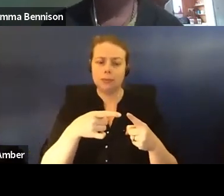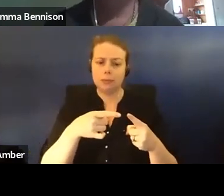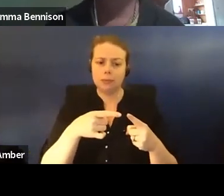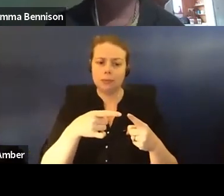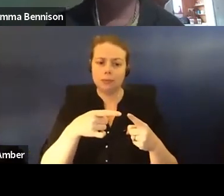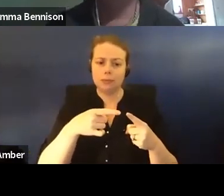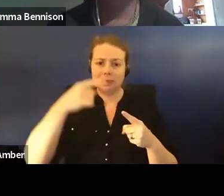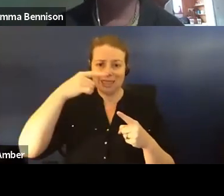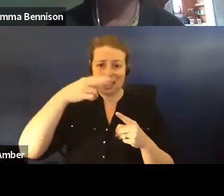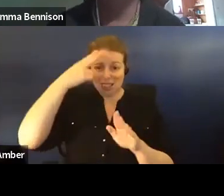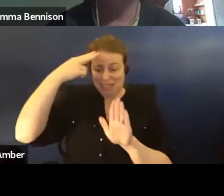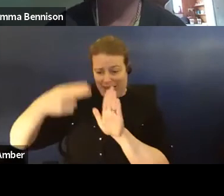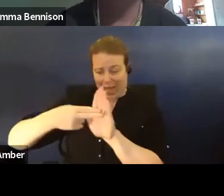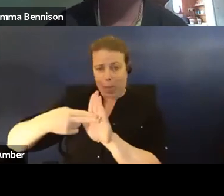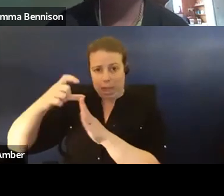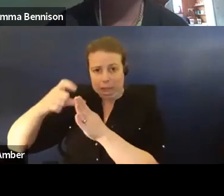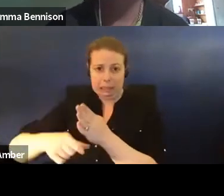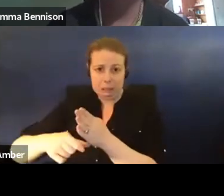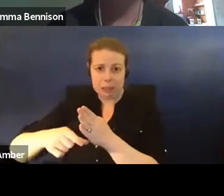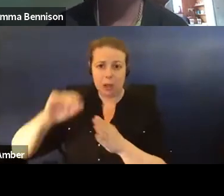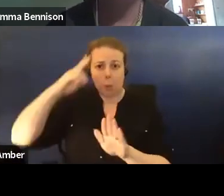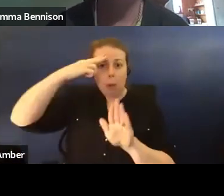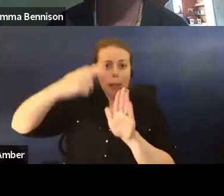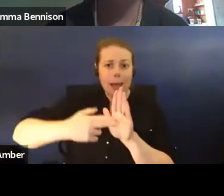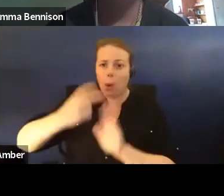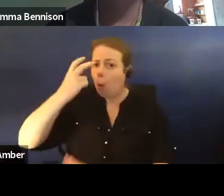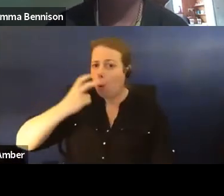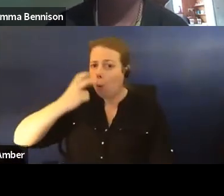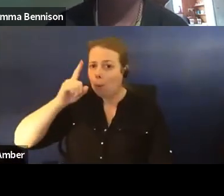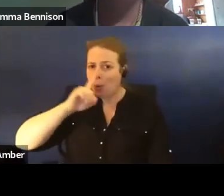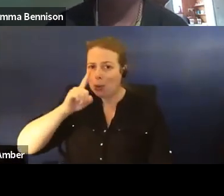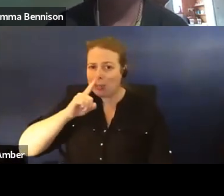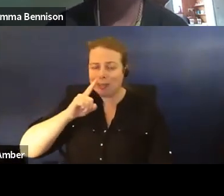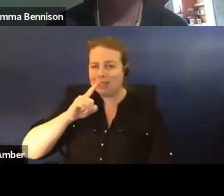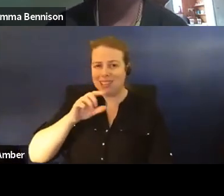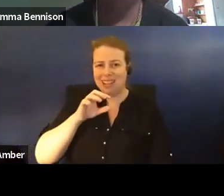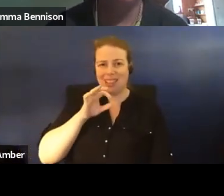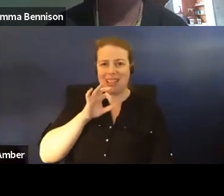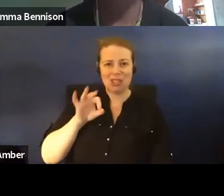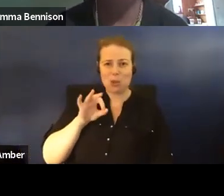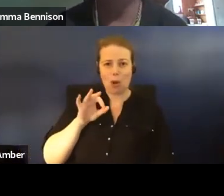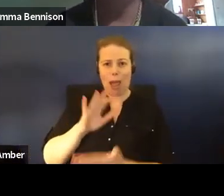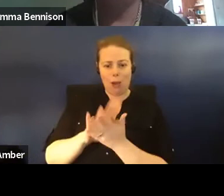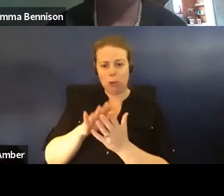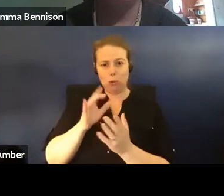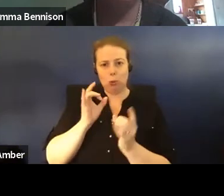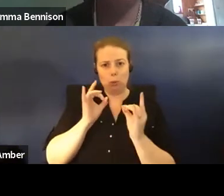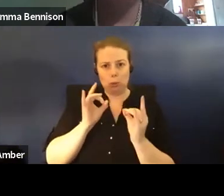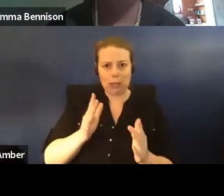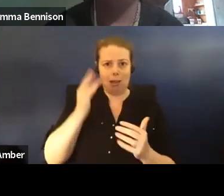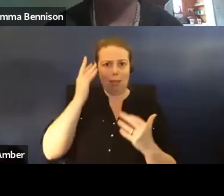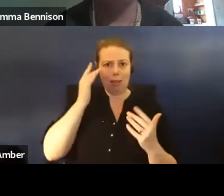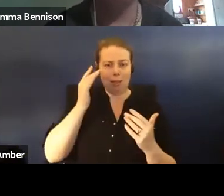labels such as disability or older persons that need to be the trigger. The actual trigger is the impairment. And if the